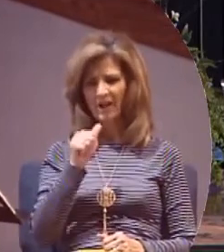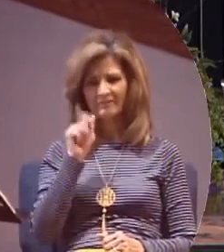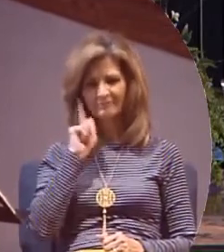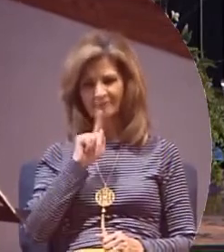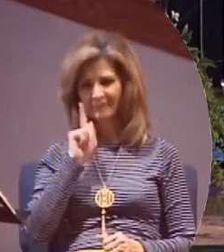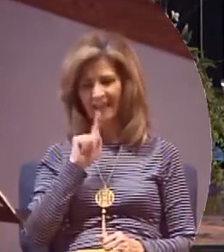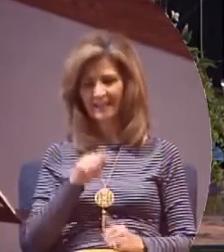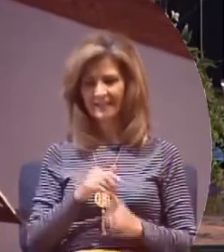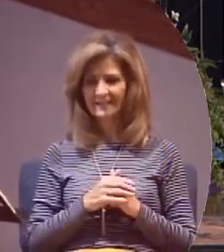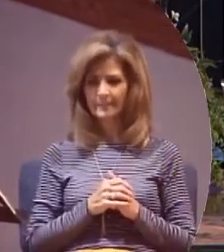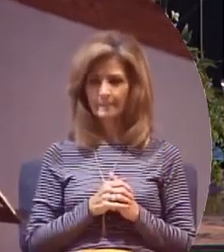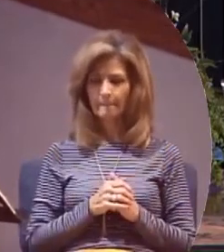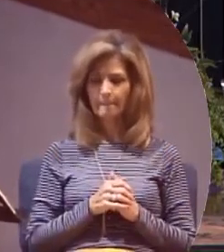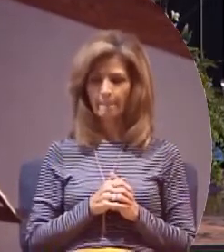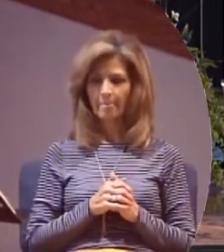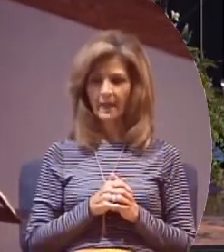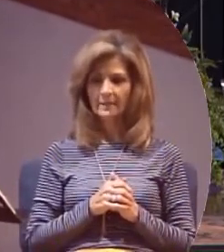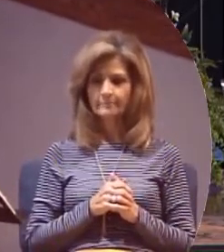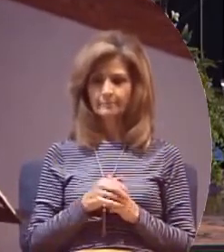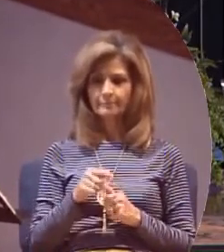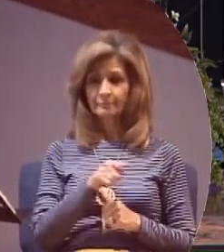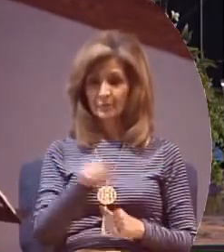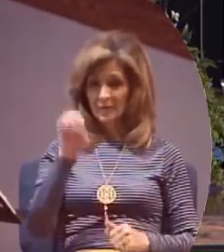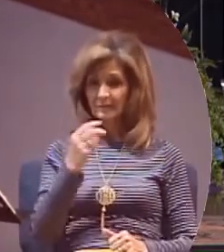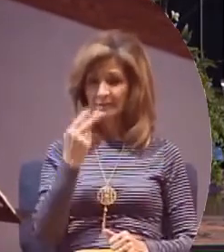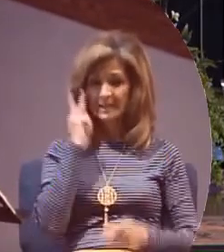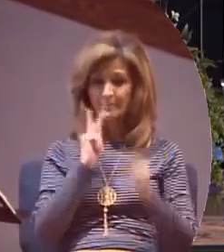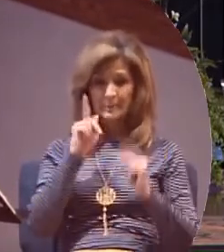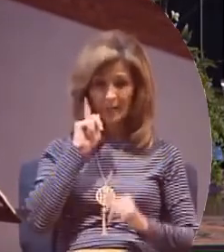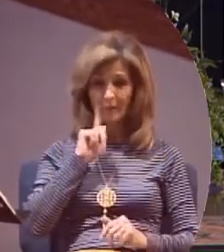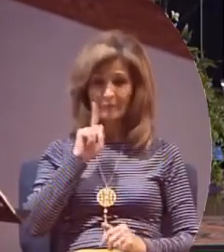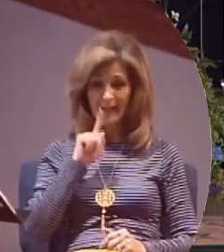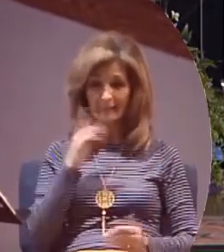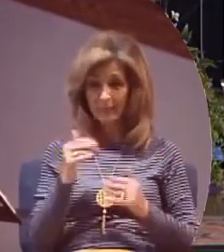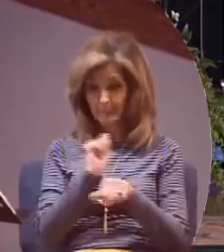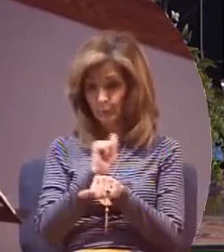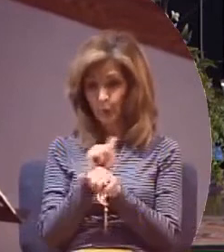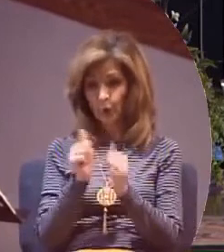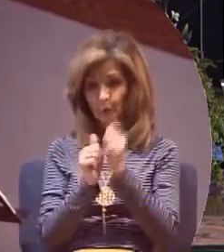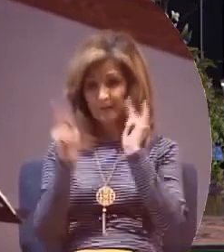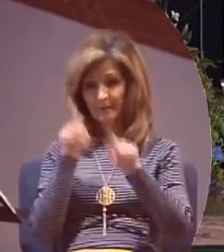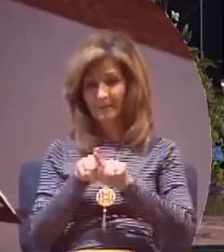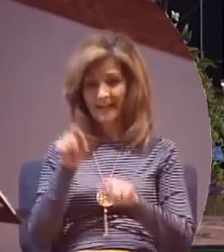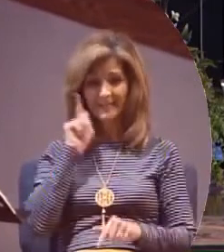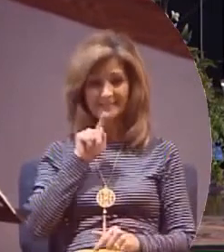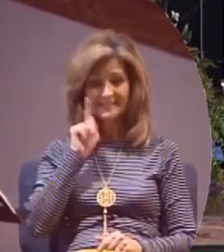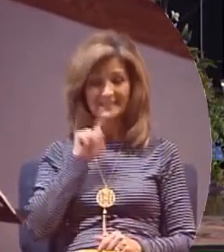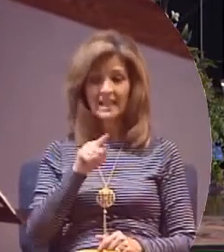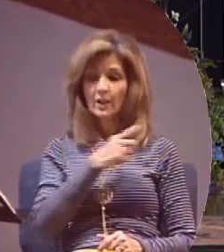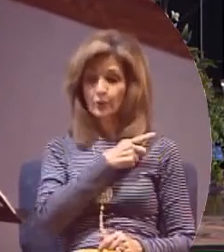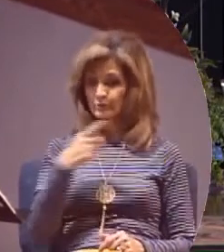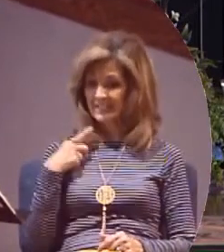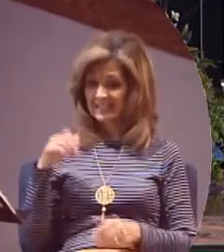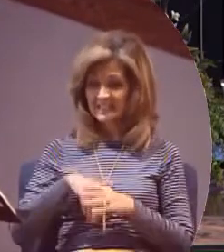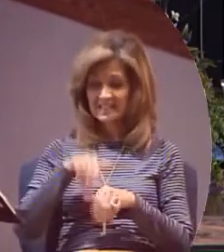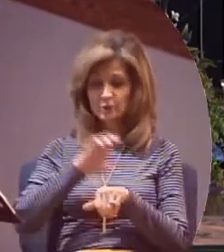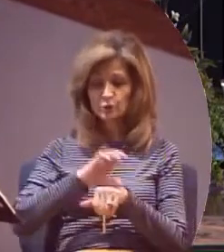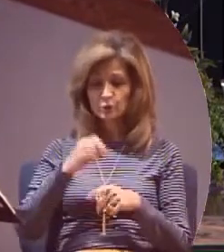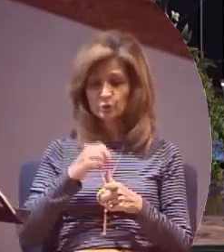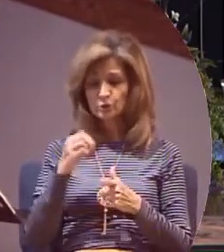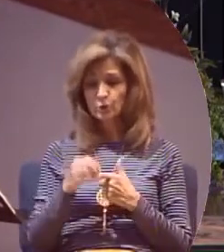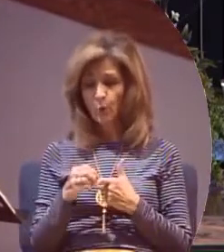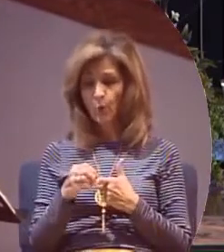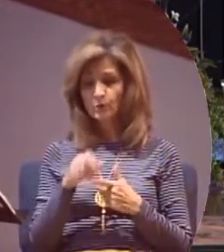You ever see these people that are fake? You work with some of them. they're deacons in churches, or